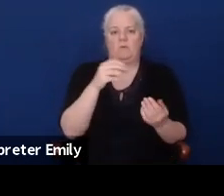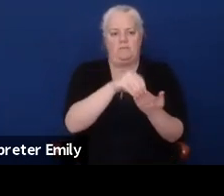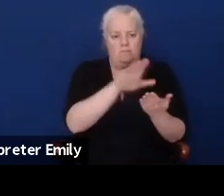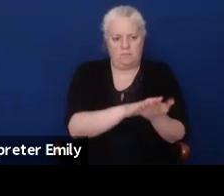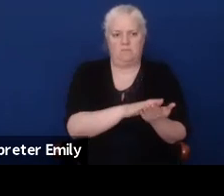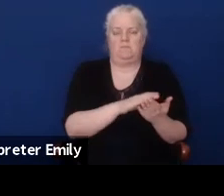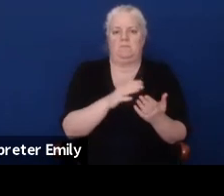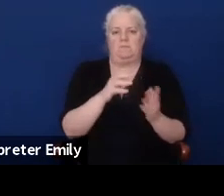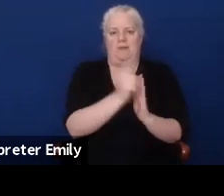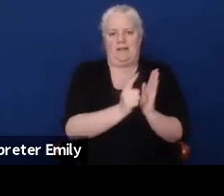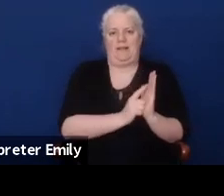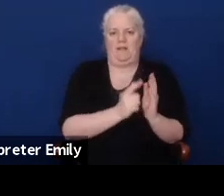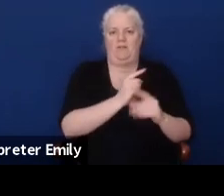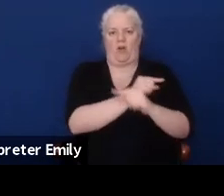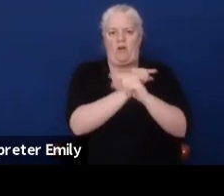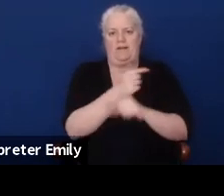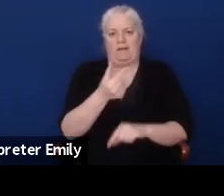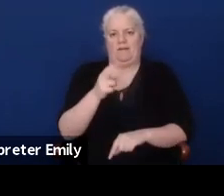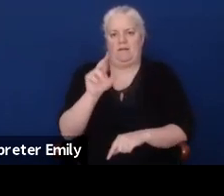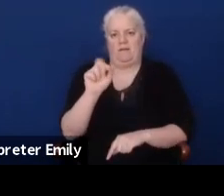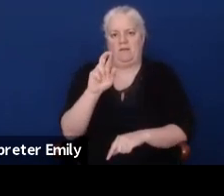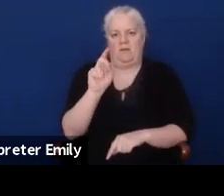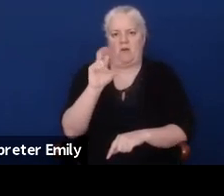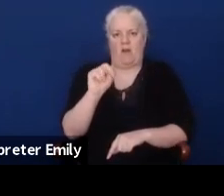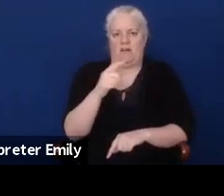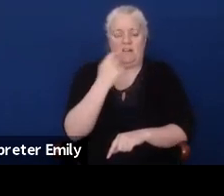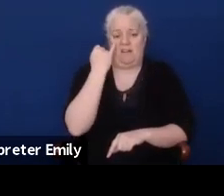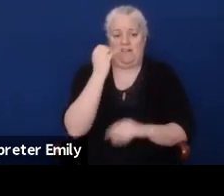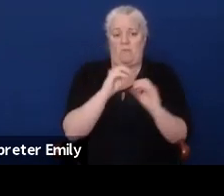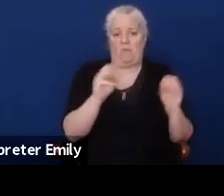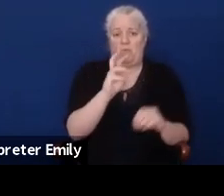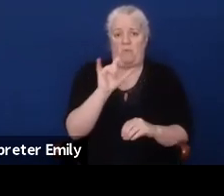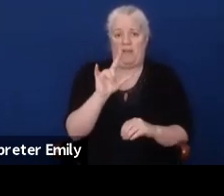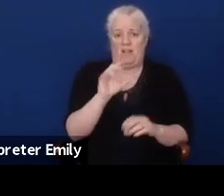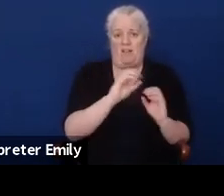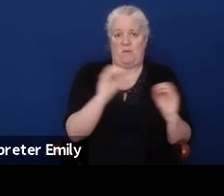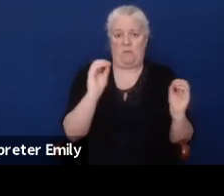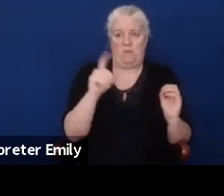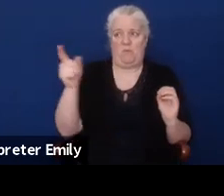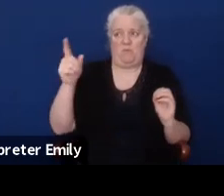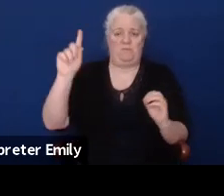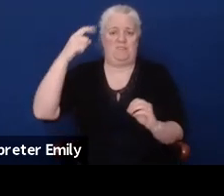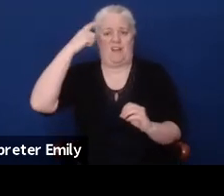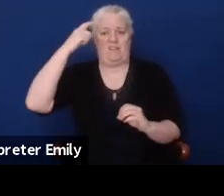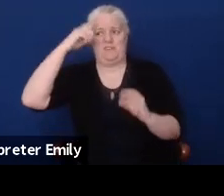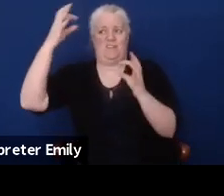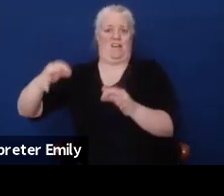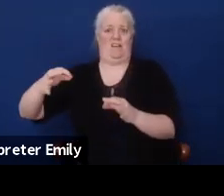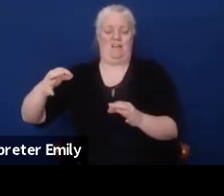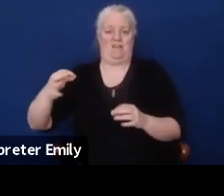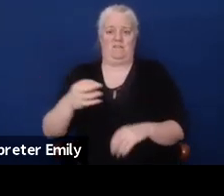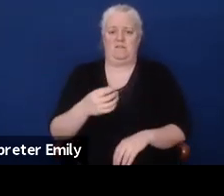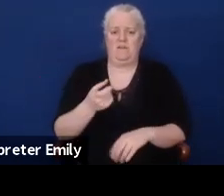put this in the hands of government, or you just want to decide about it yourself. And you can also purchase a